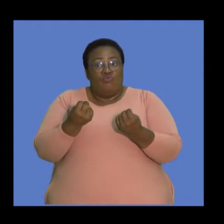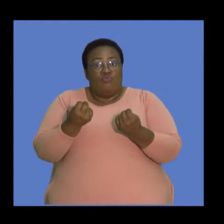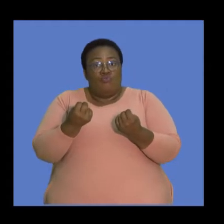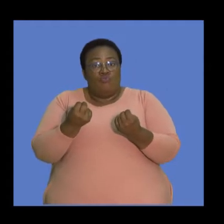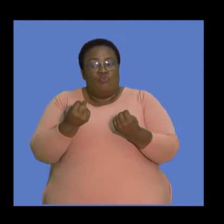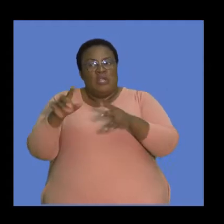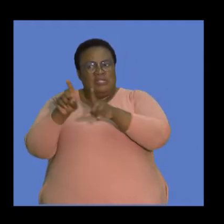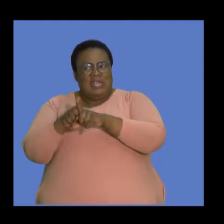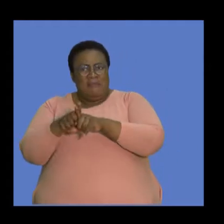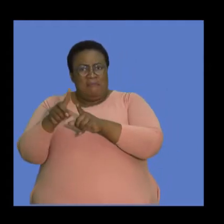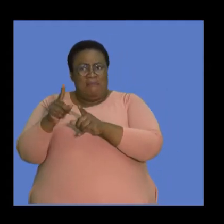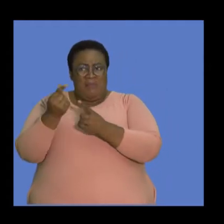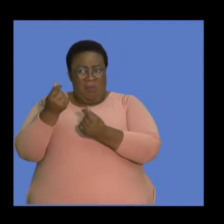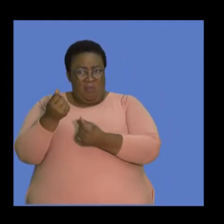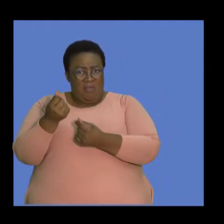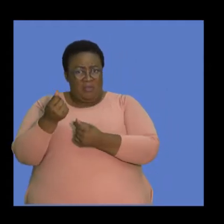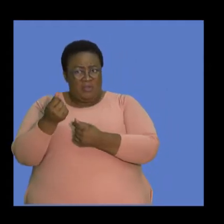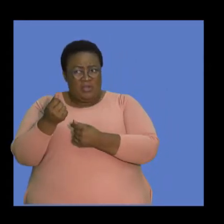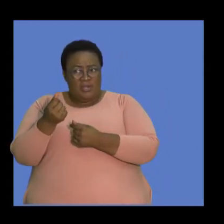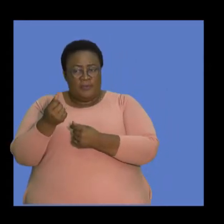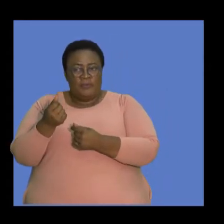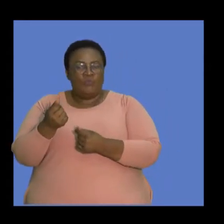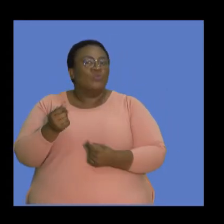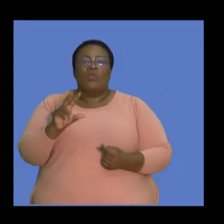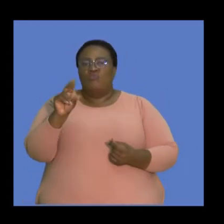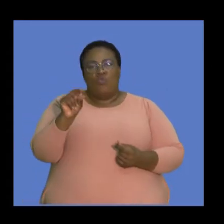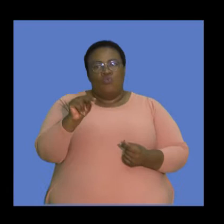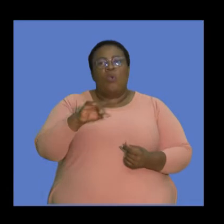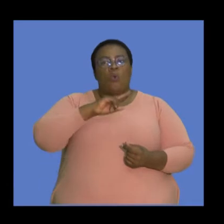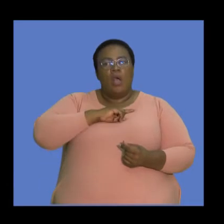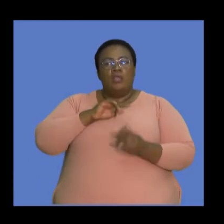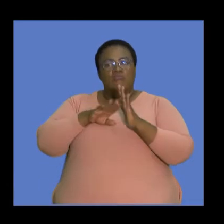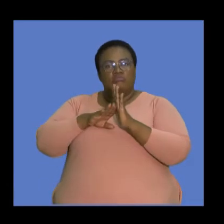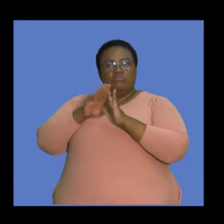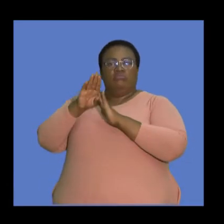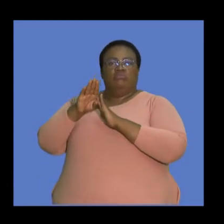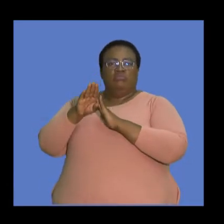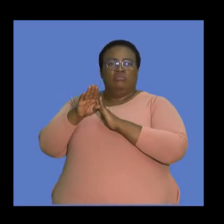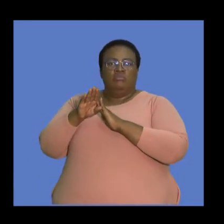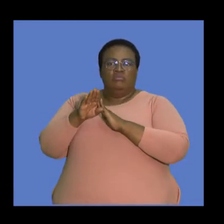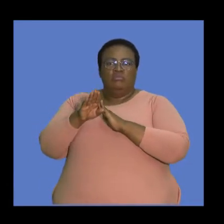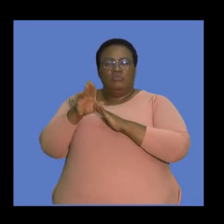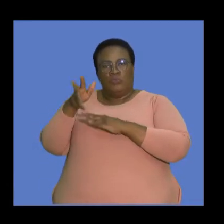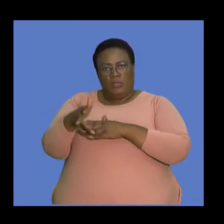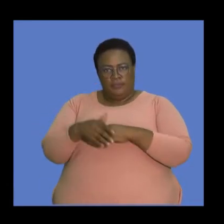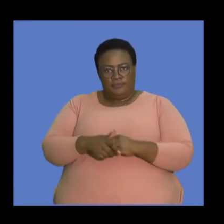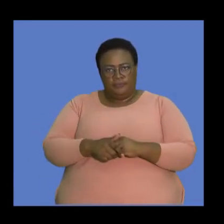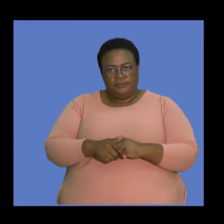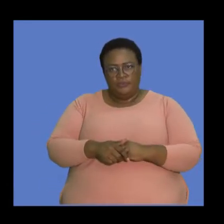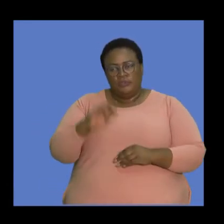newer version at the same price, right? So the question will be no. Why? Because of